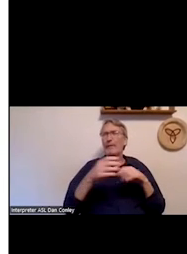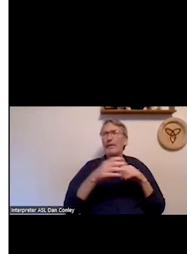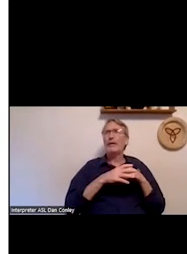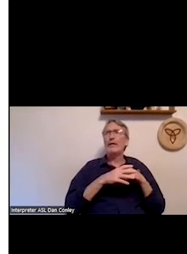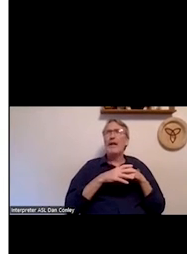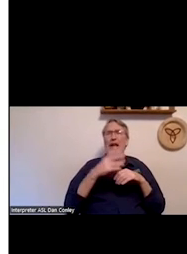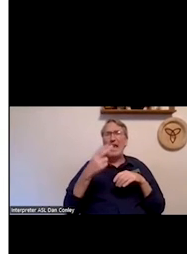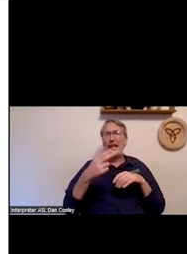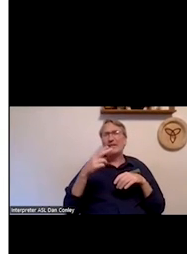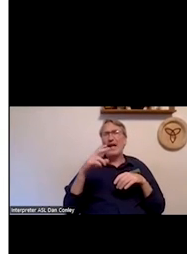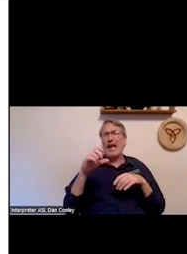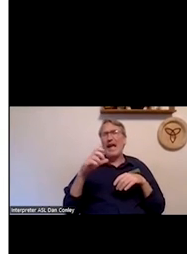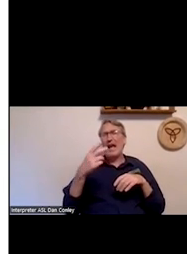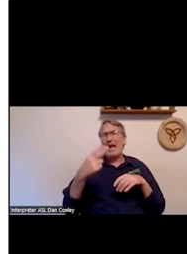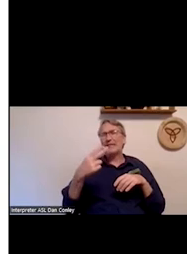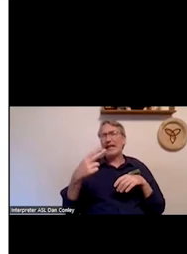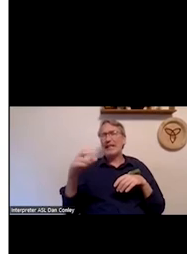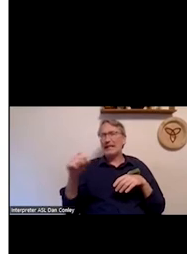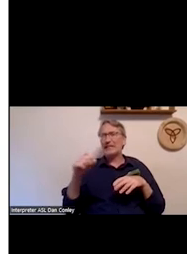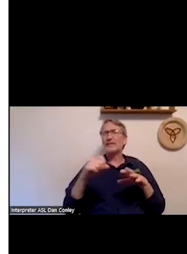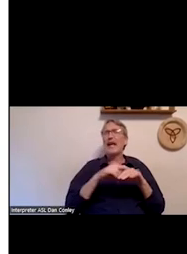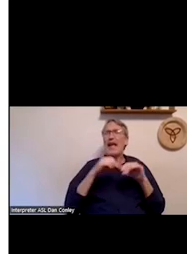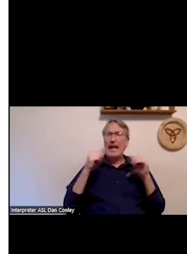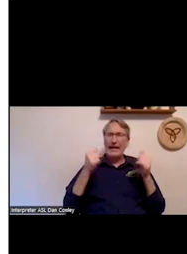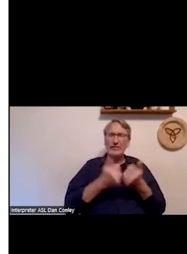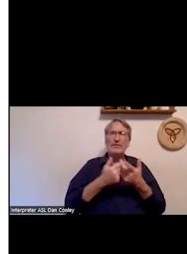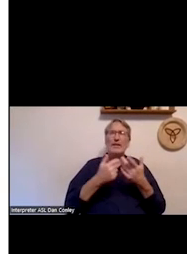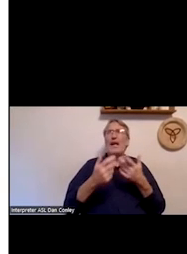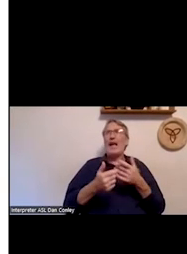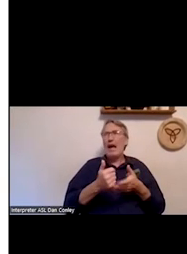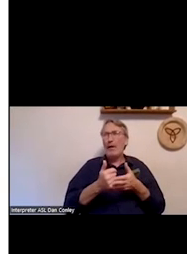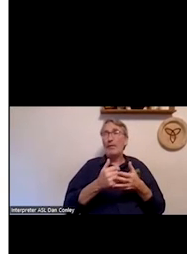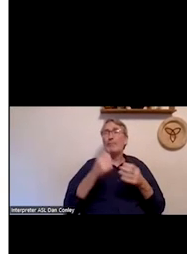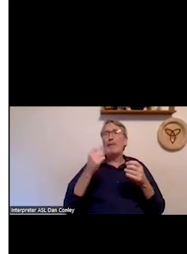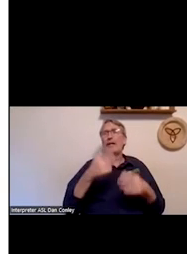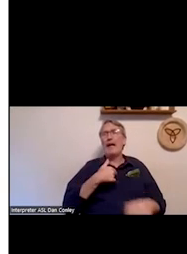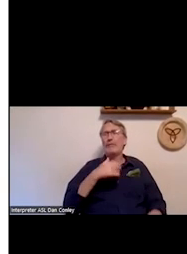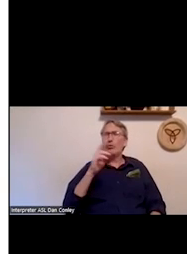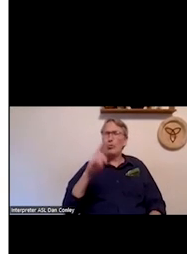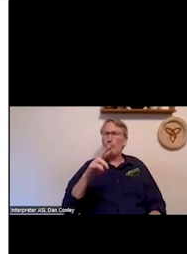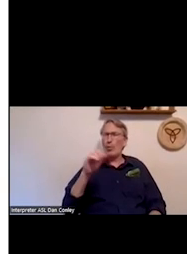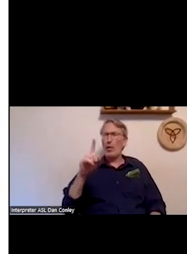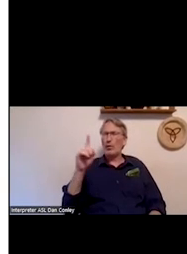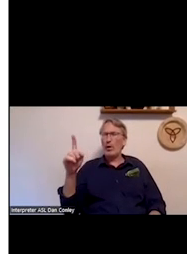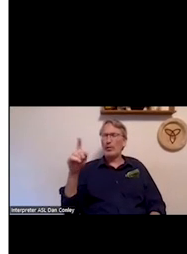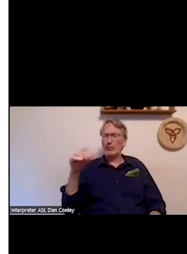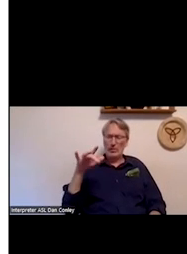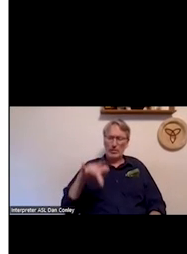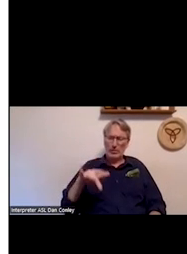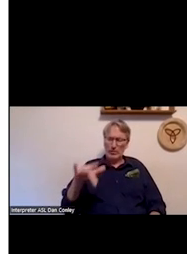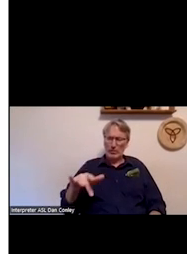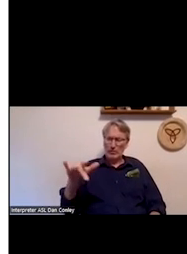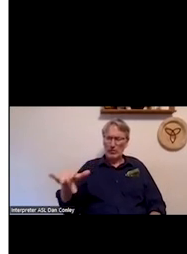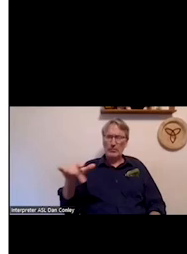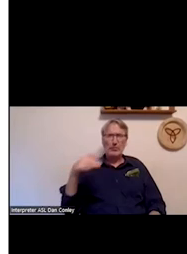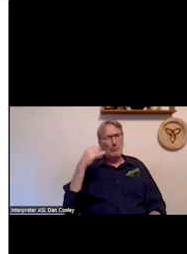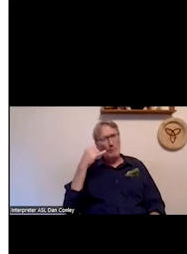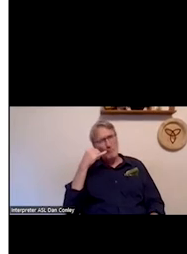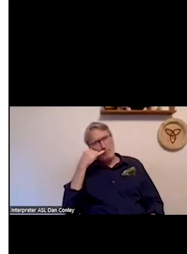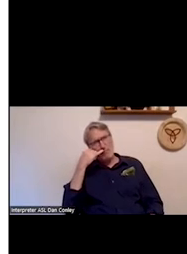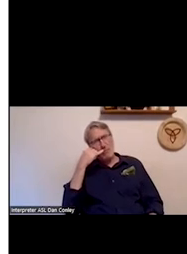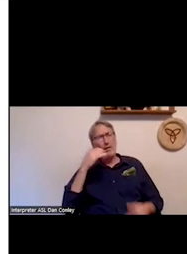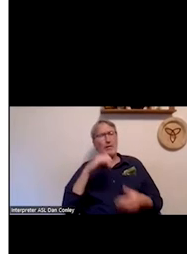service agencies in an urgent fashion. Many jurisdictions now have a 211 service, which is often operated with the United